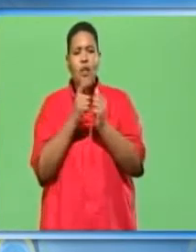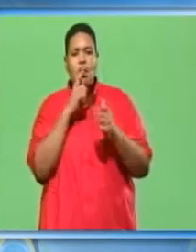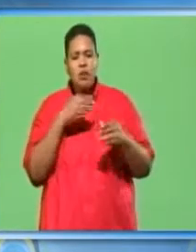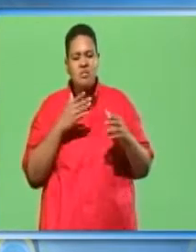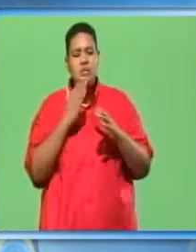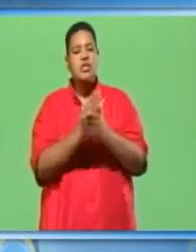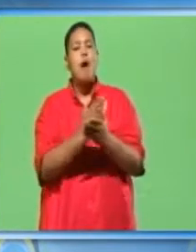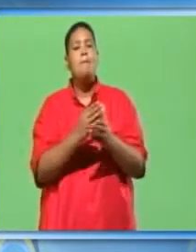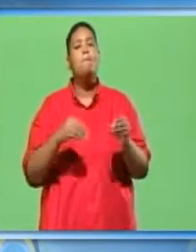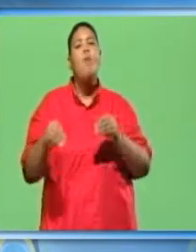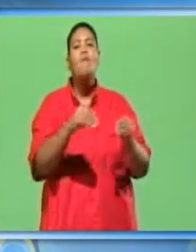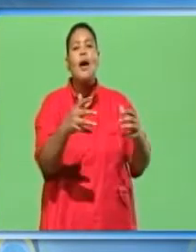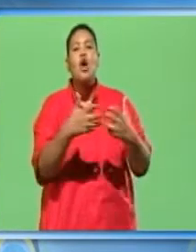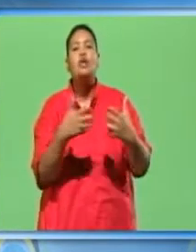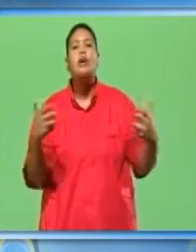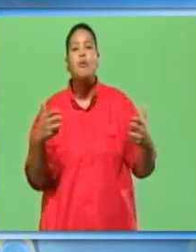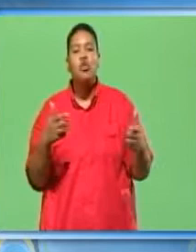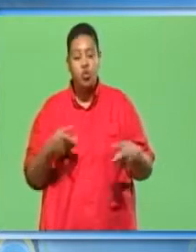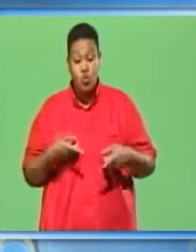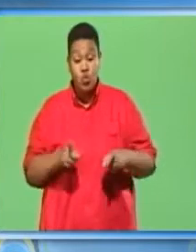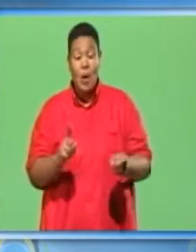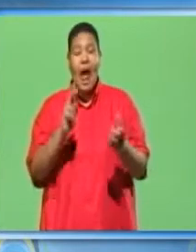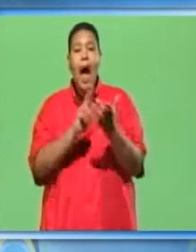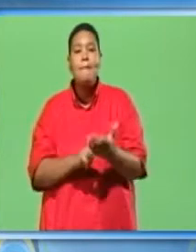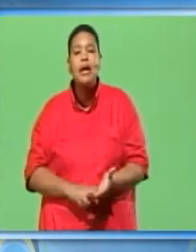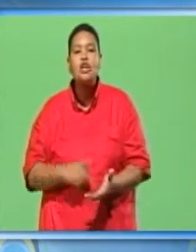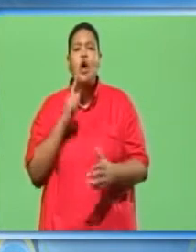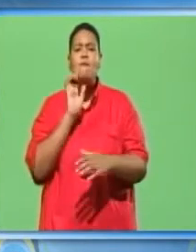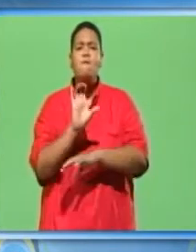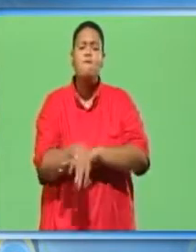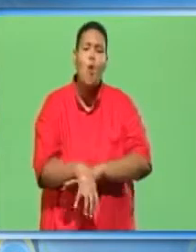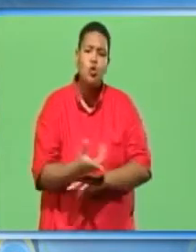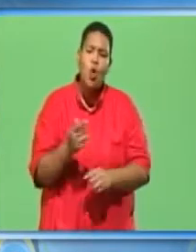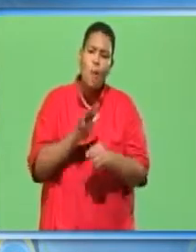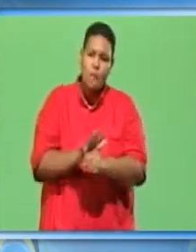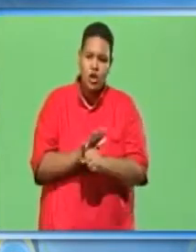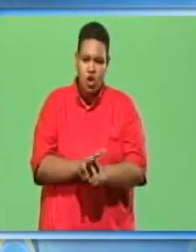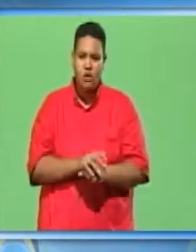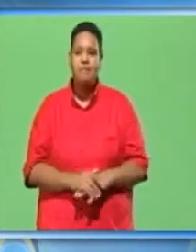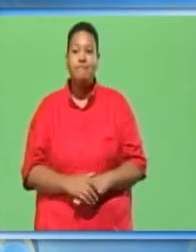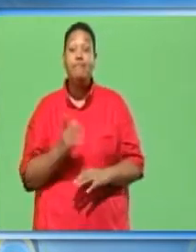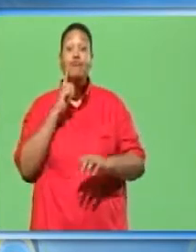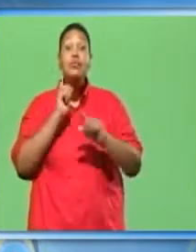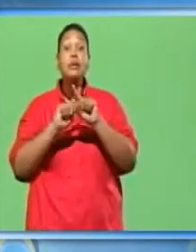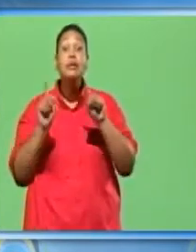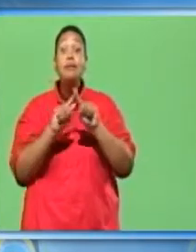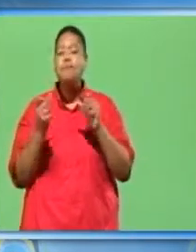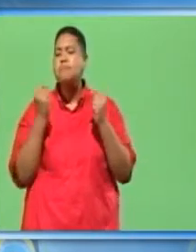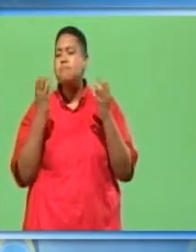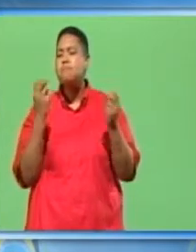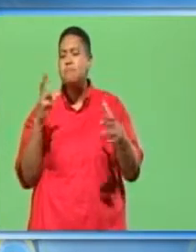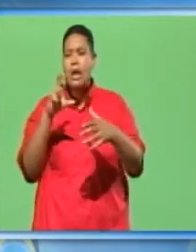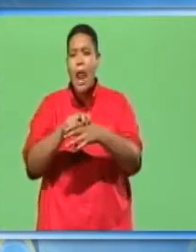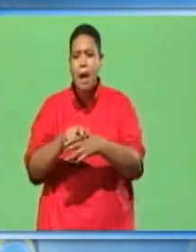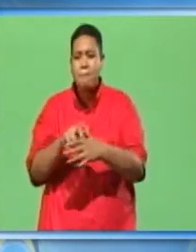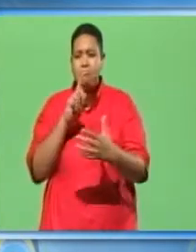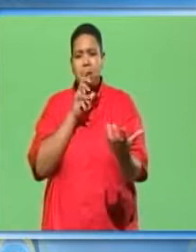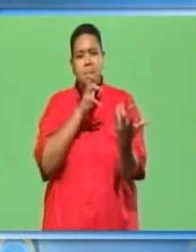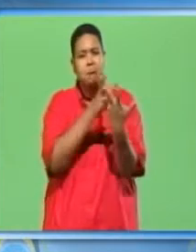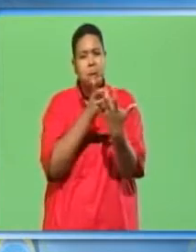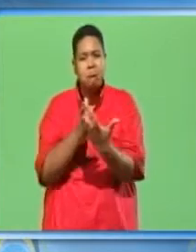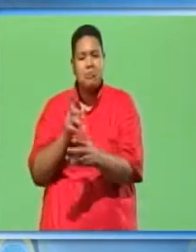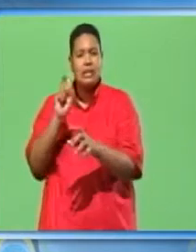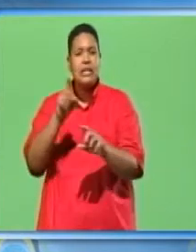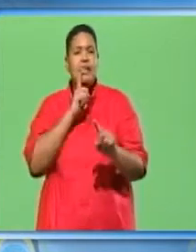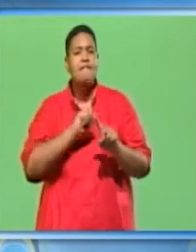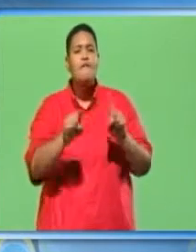or separation through the application of force or pressure. There are many varieties to meet the needs of different